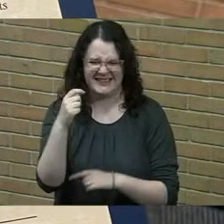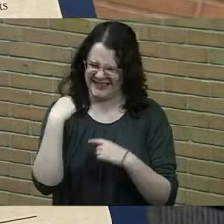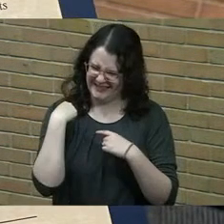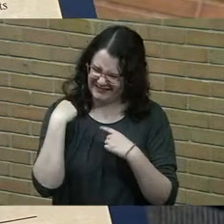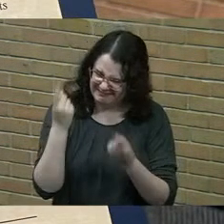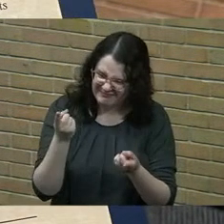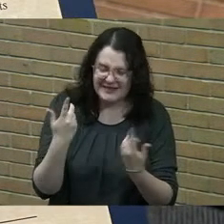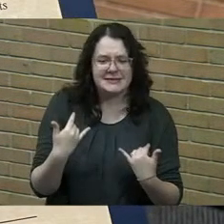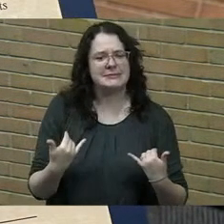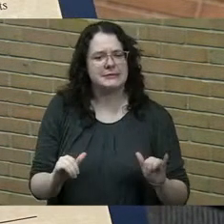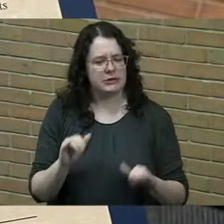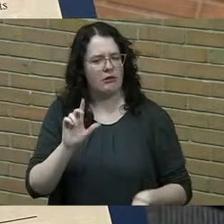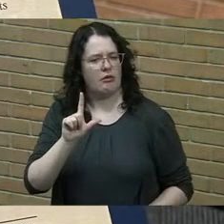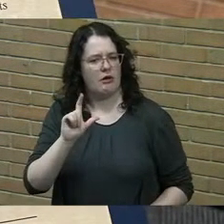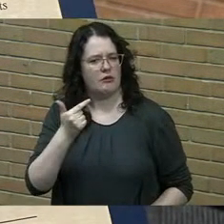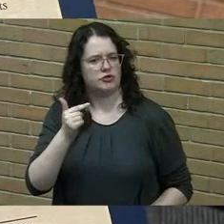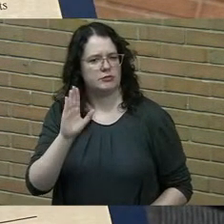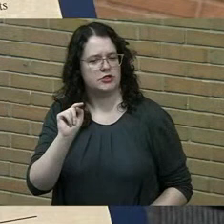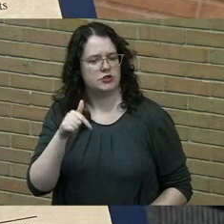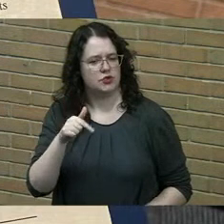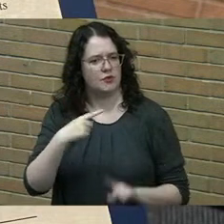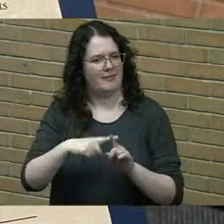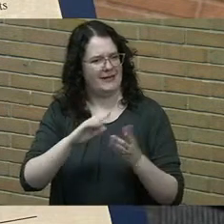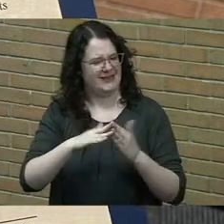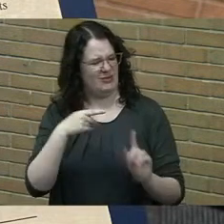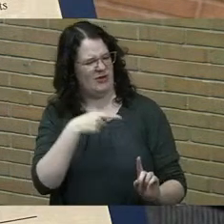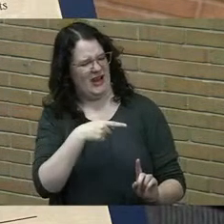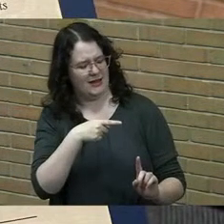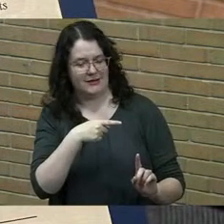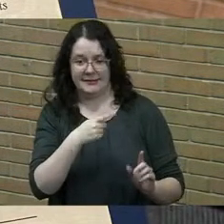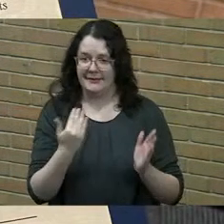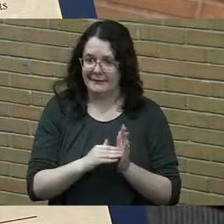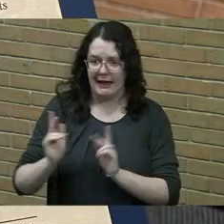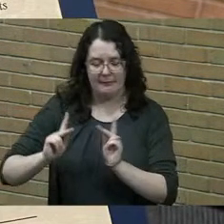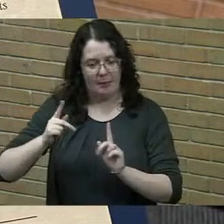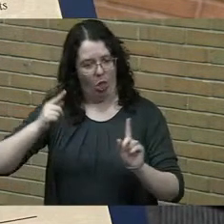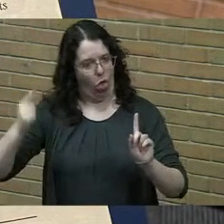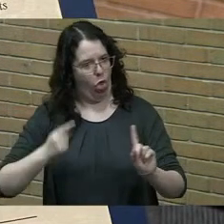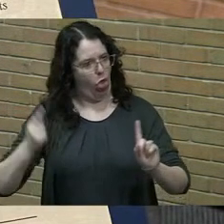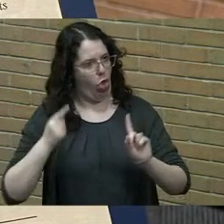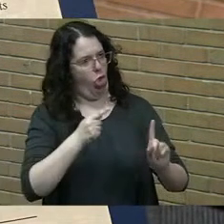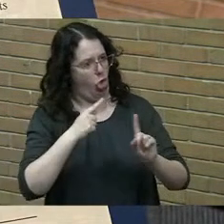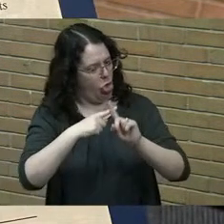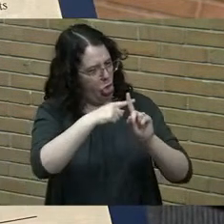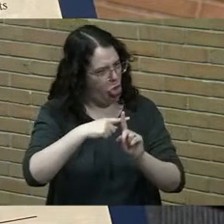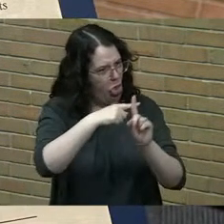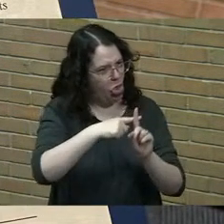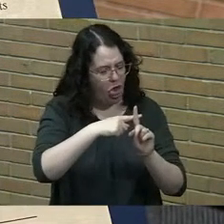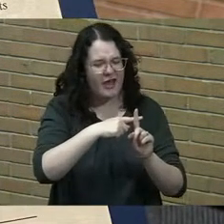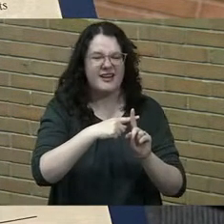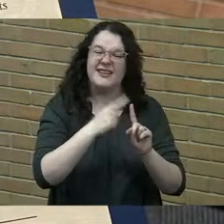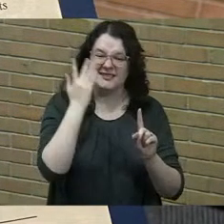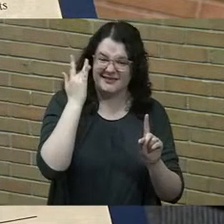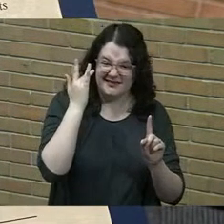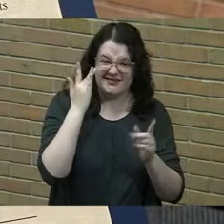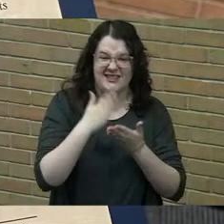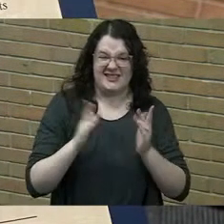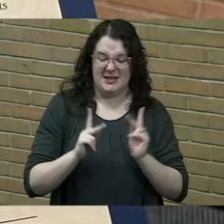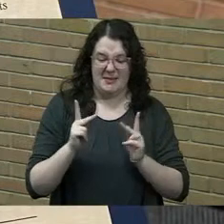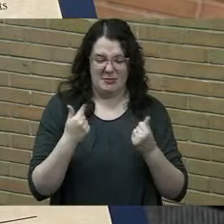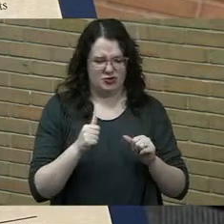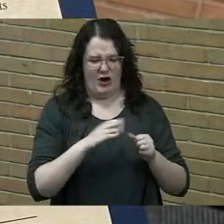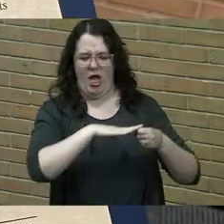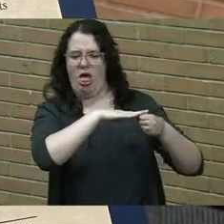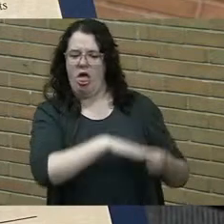community has been singled out anew as some work to silence the community, eliminate